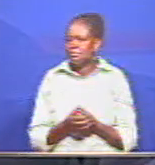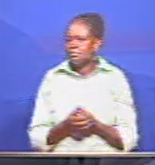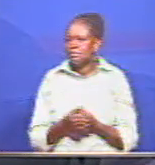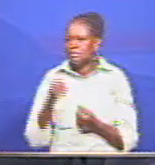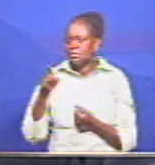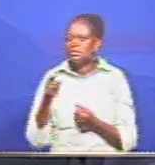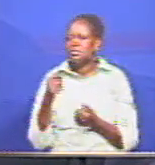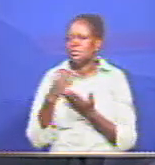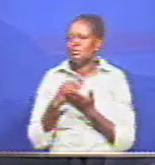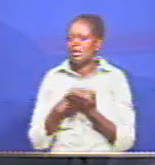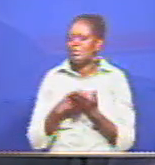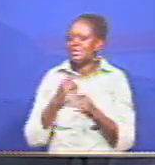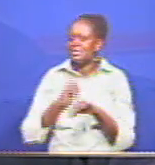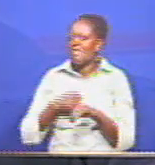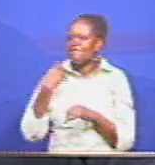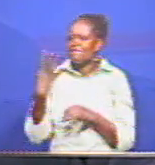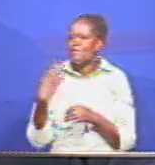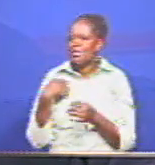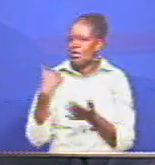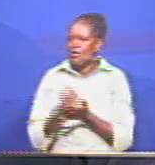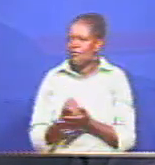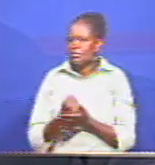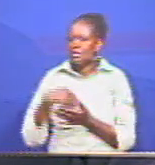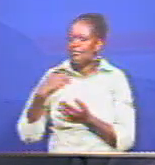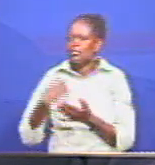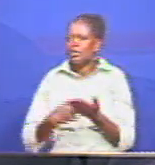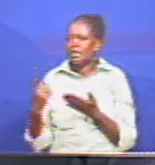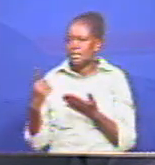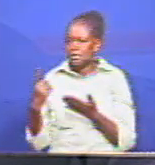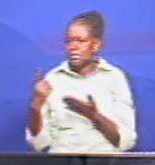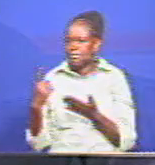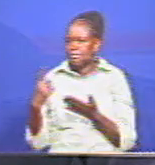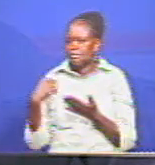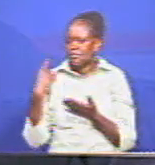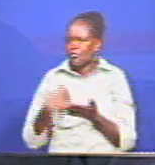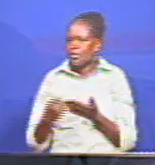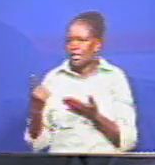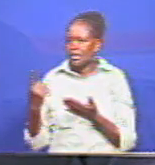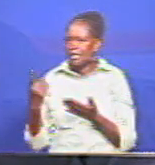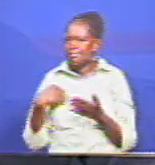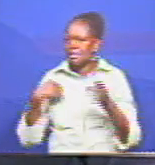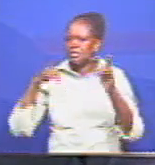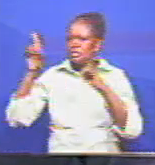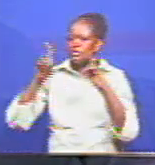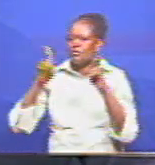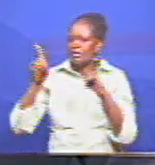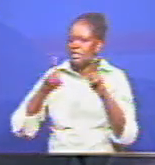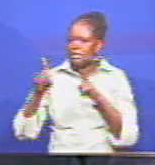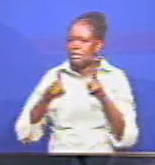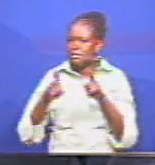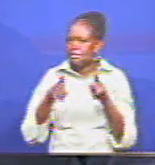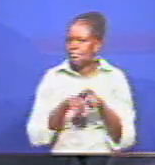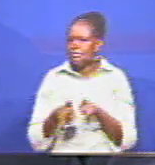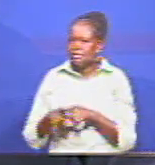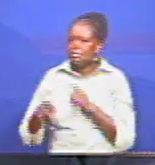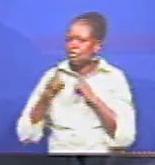my program every day. And every week, yes. every week I am traveling. Uh-huh. Even as I am